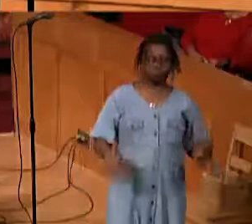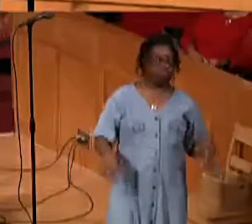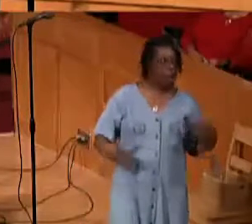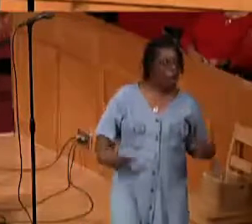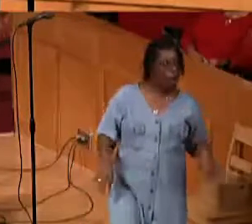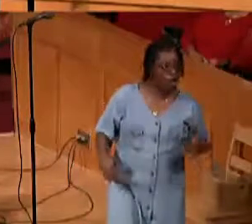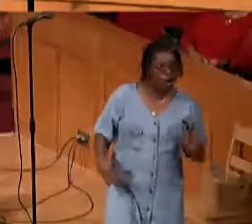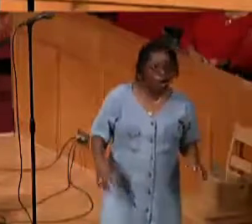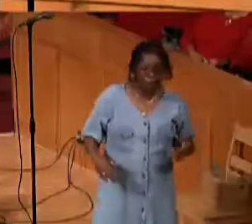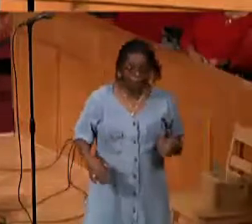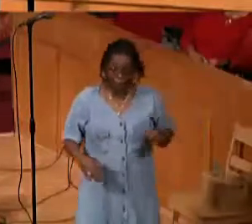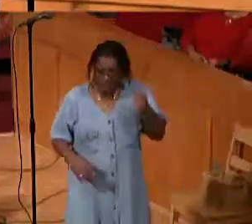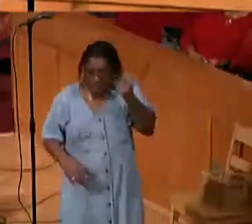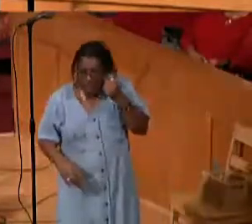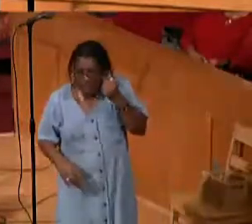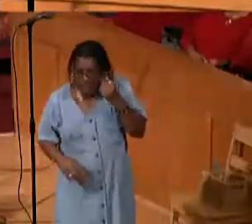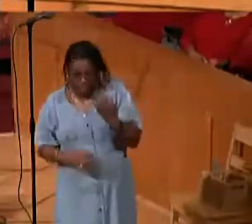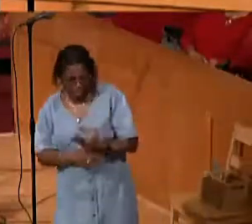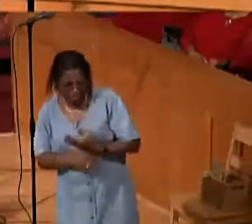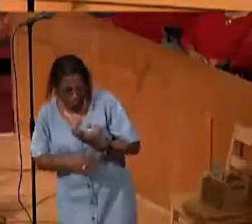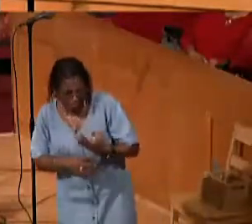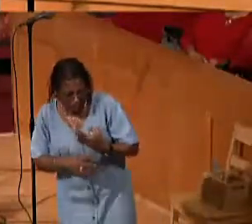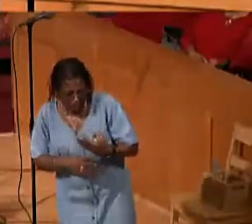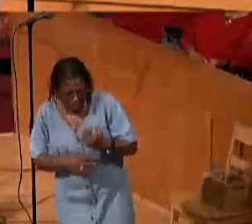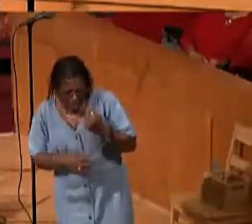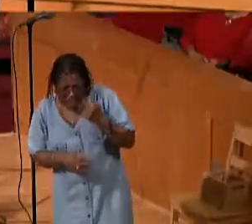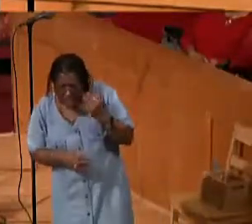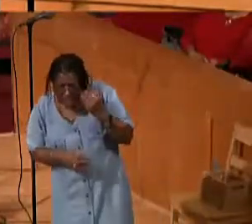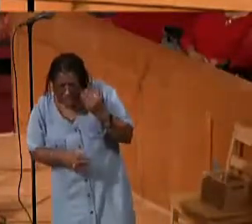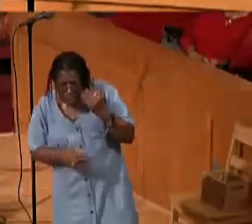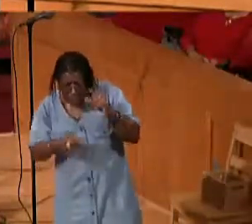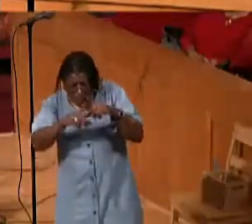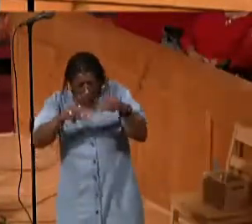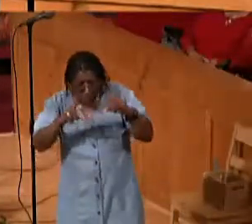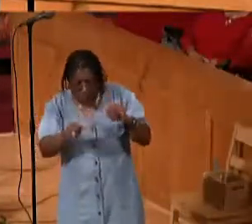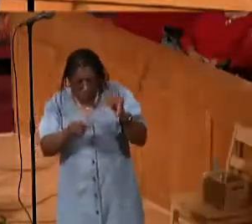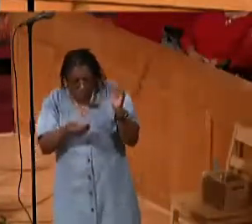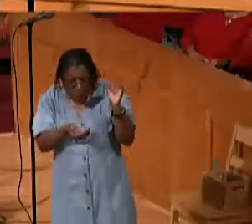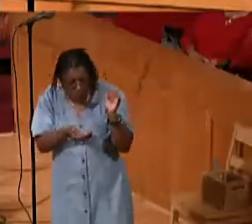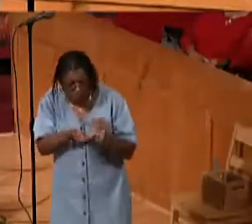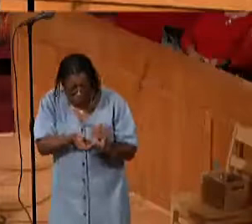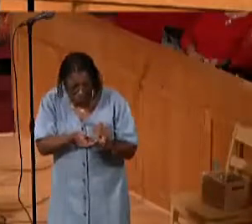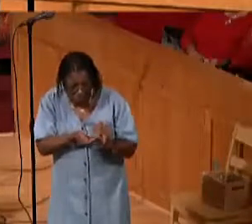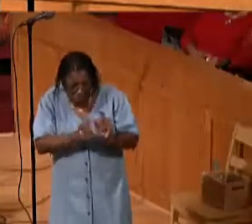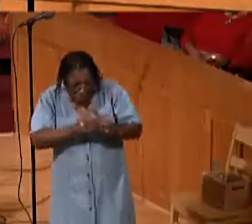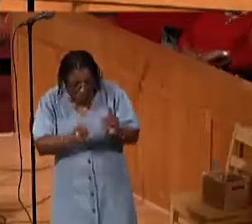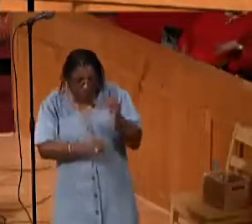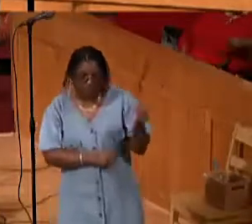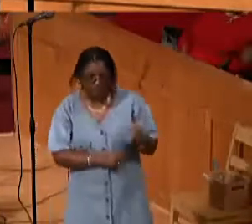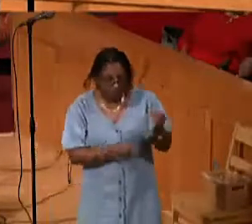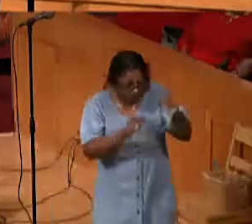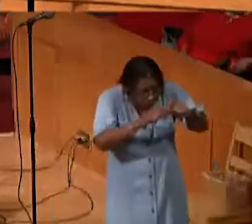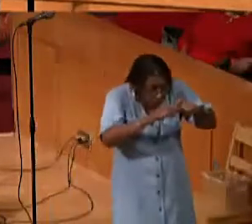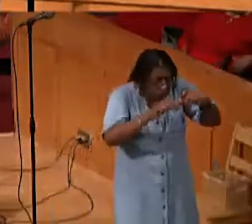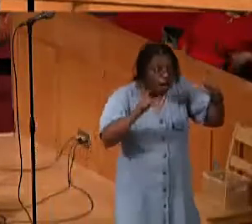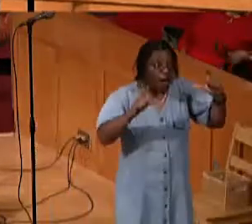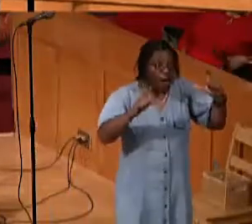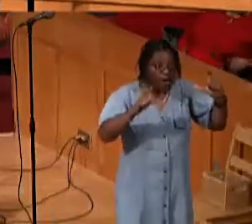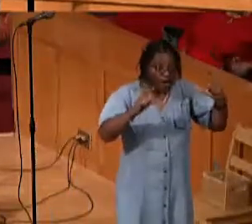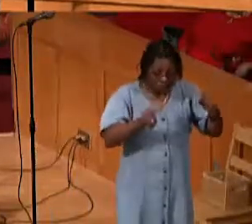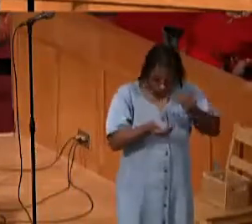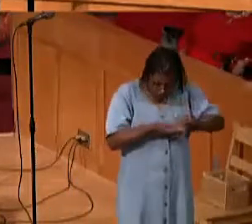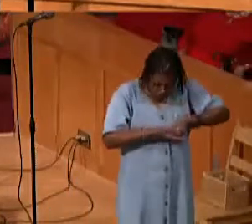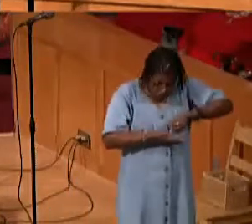going to make up the difference, and you're still short on Friday? Amen. Somebody shout hallelujah. Because when the next